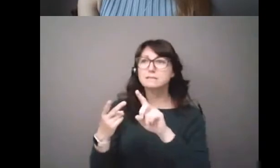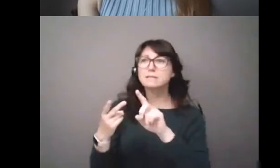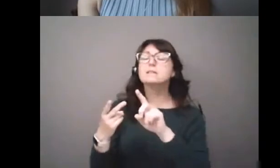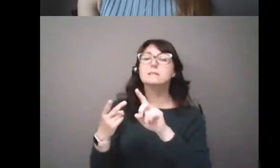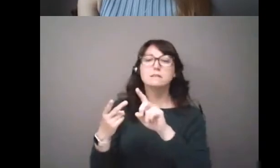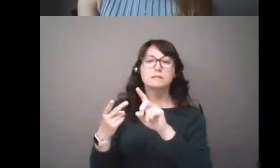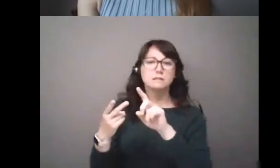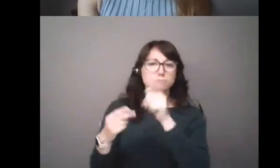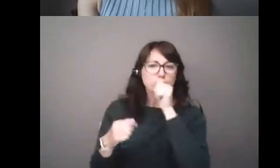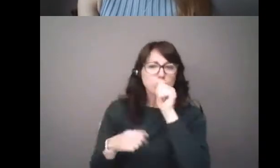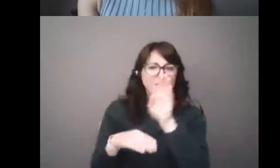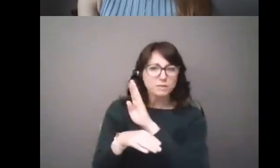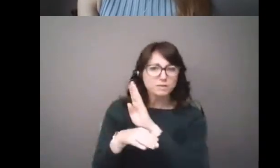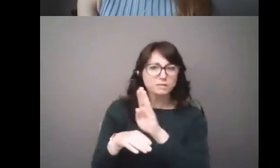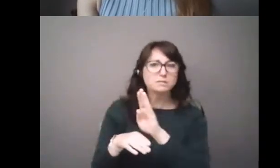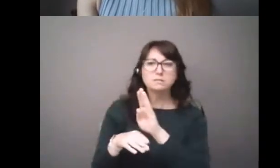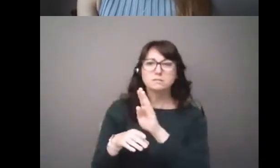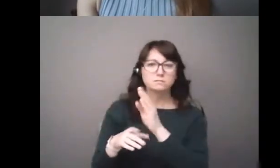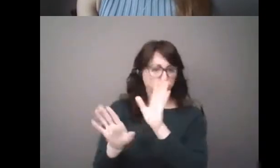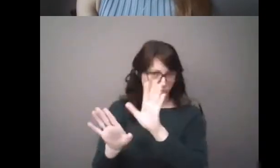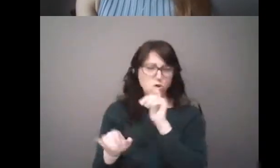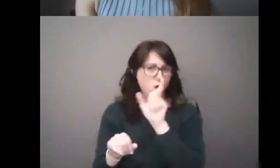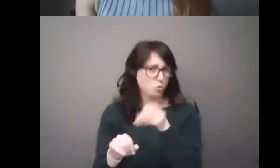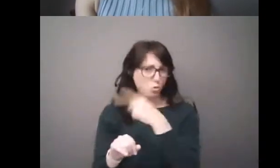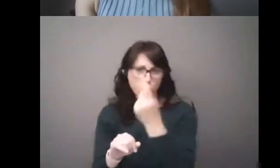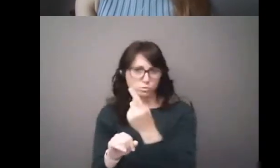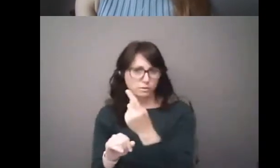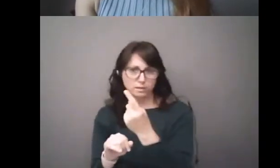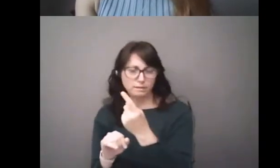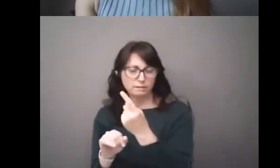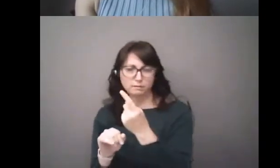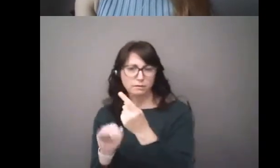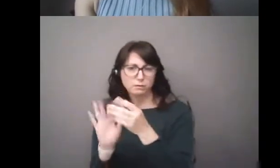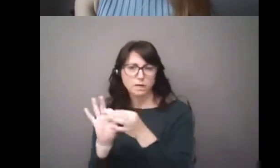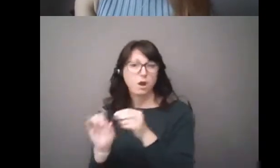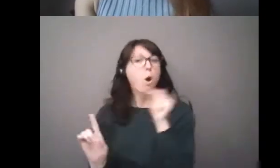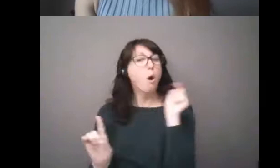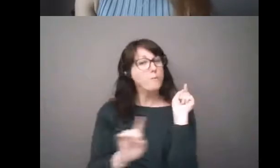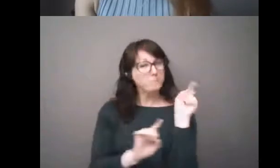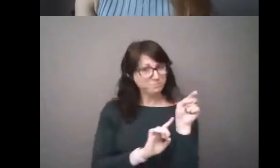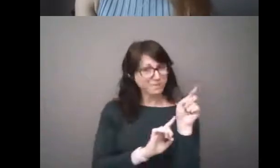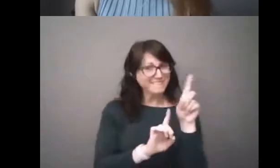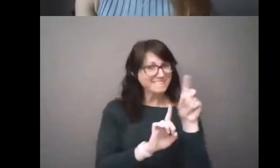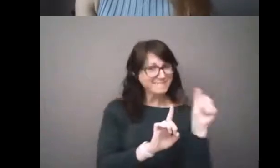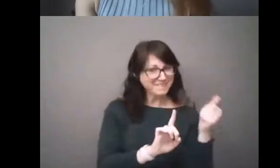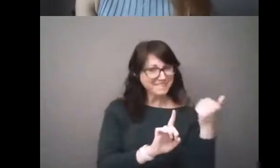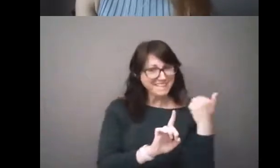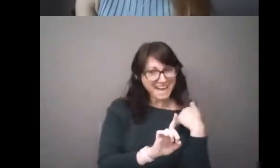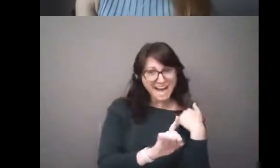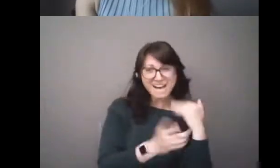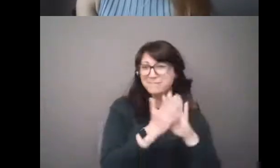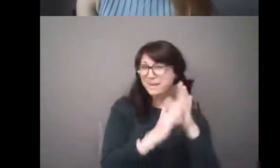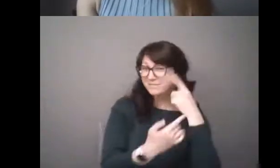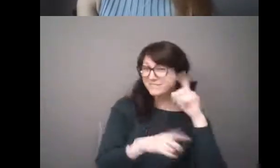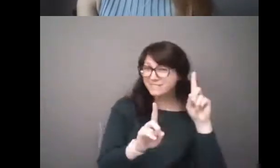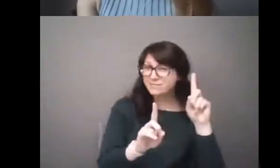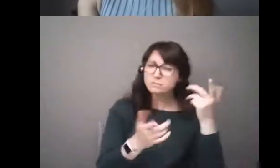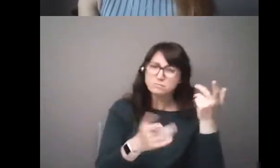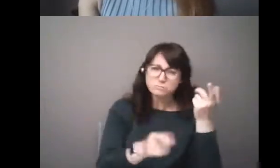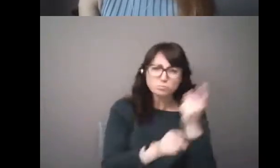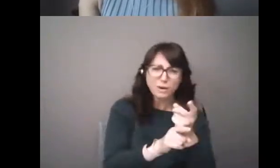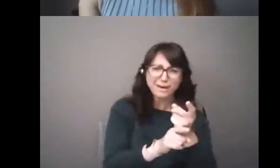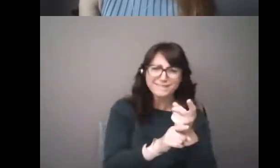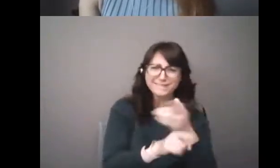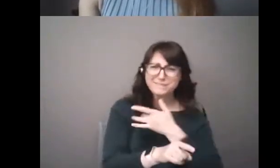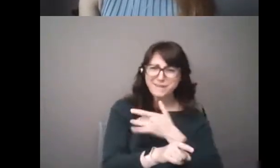side and both sides, not just this story about, oh, this person with a disability had a success, but why did it